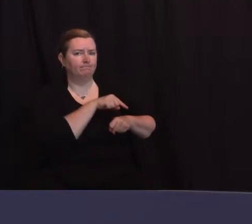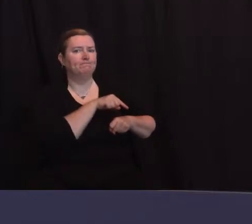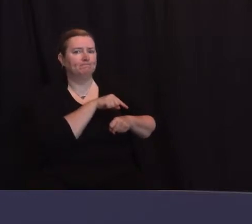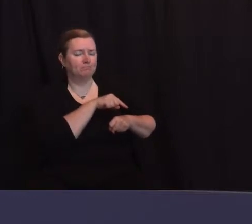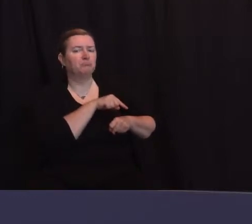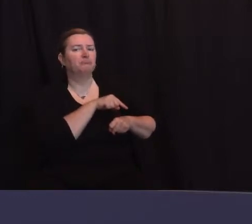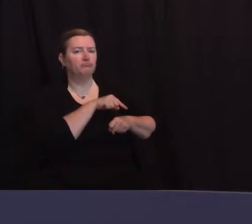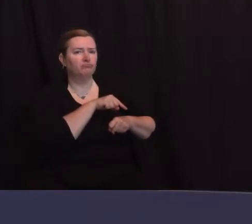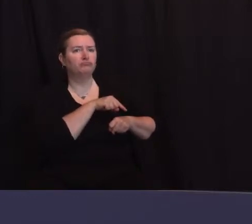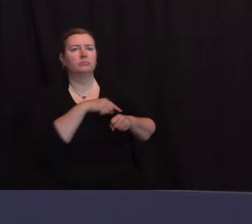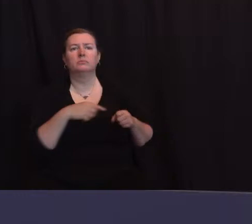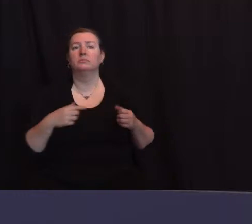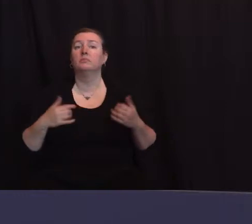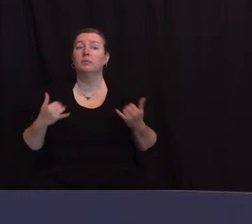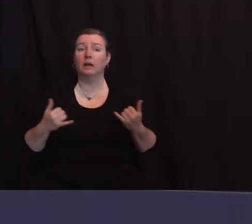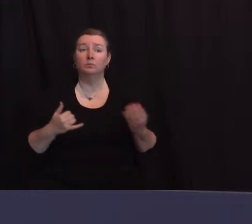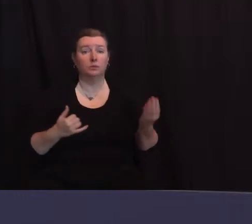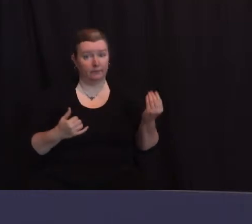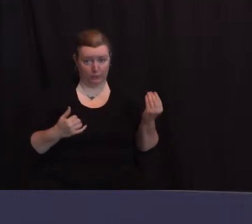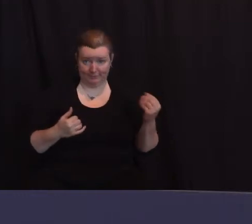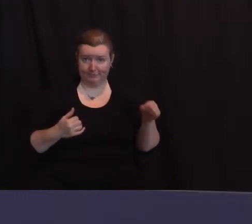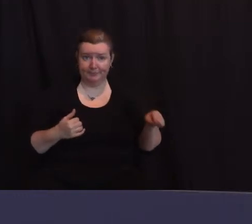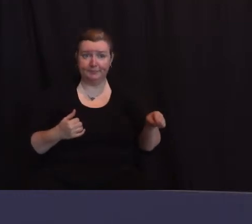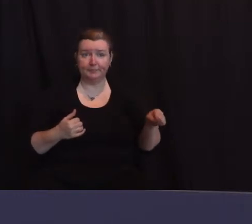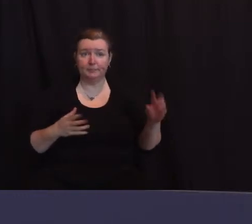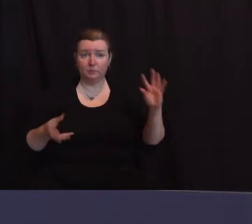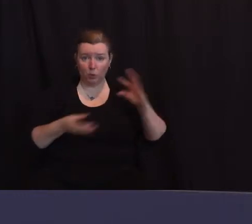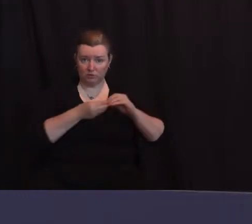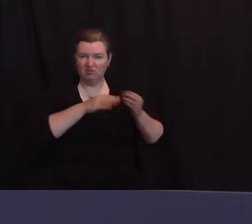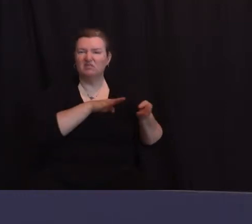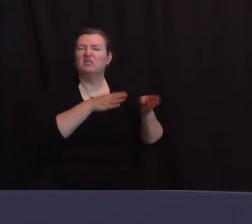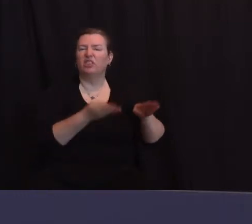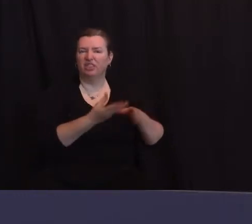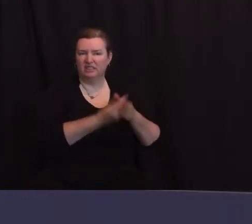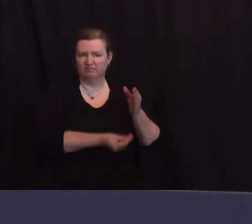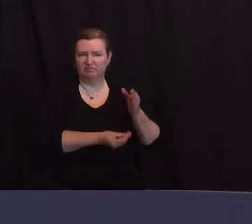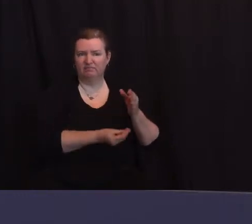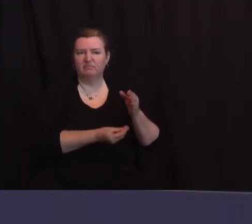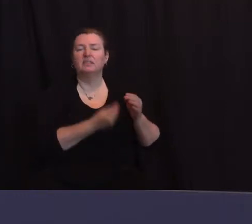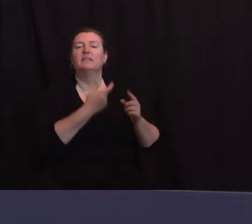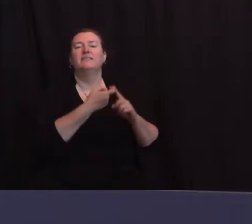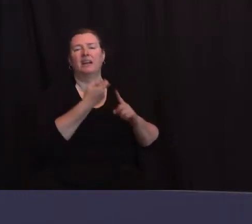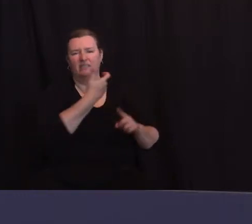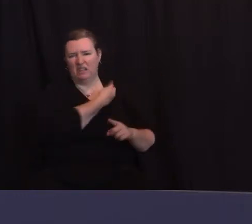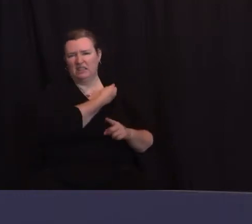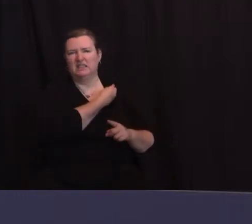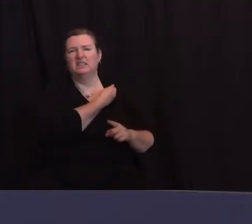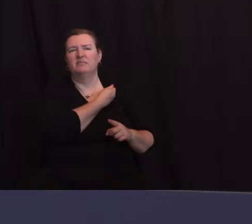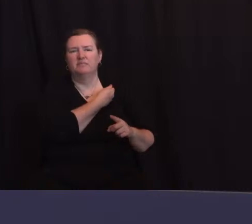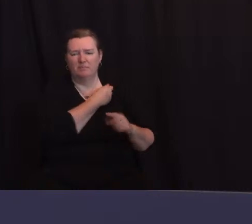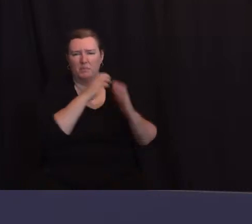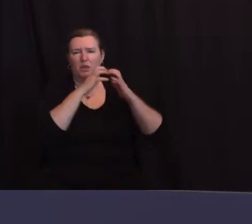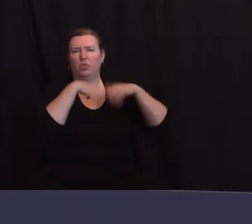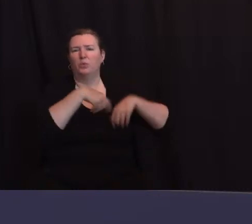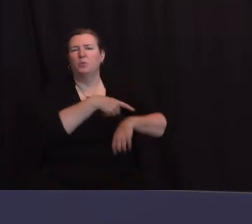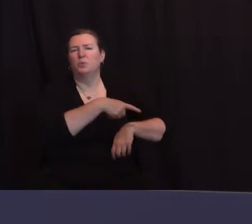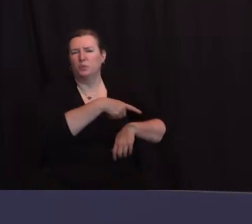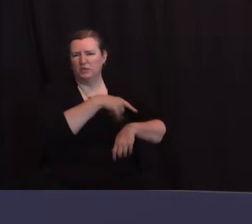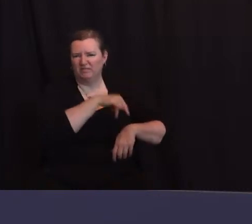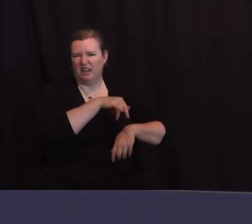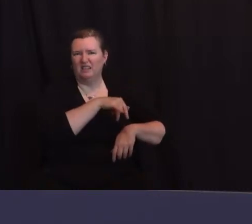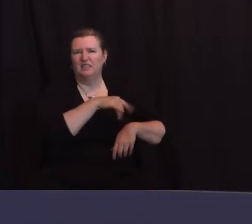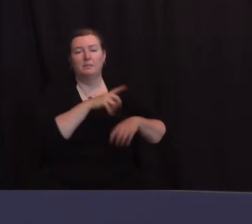were 14 total deaths among individuals with COVID-19 vaccine breakthrough infections.